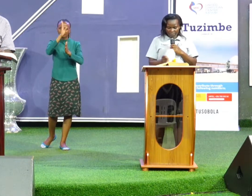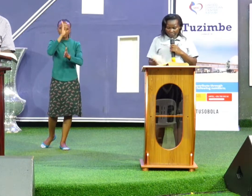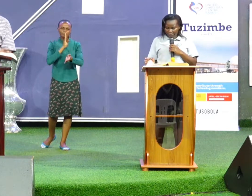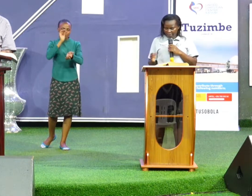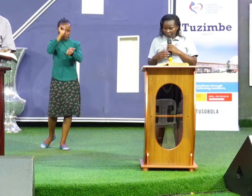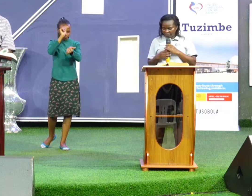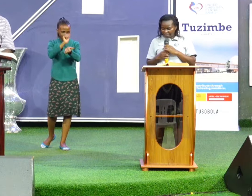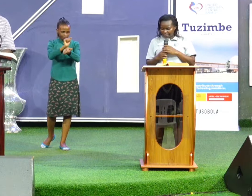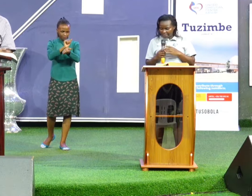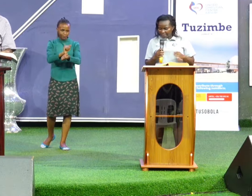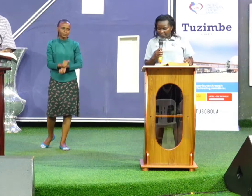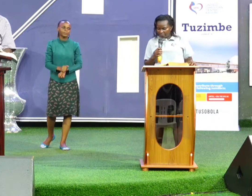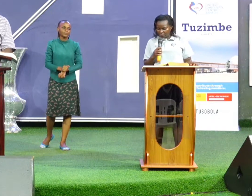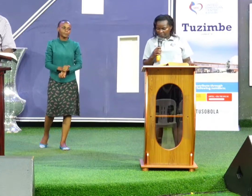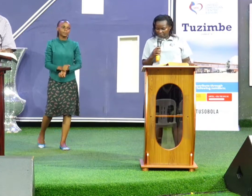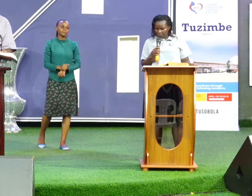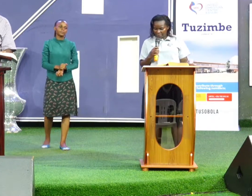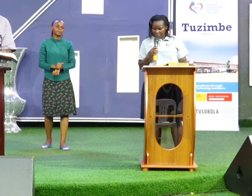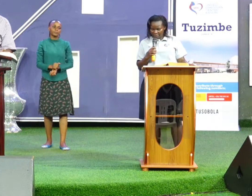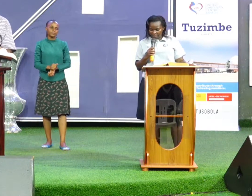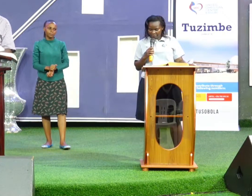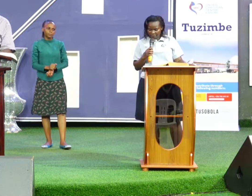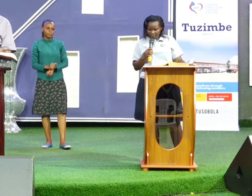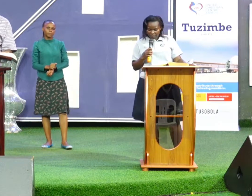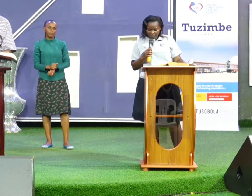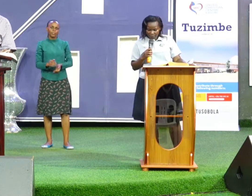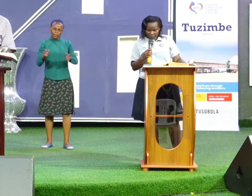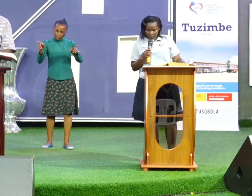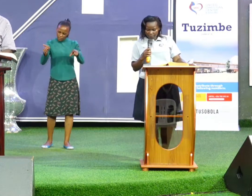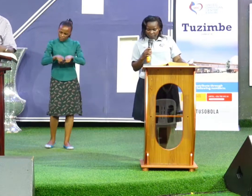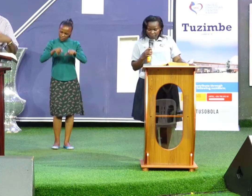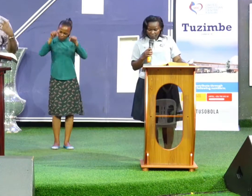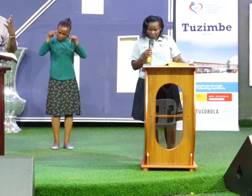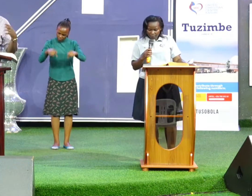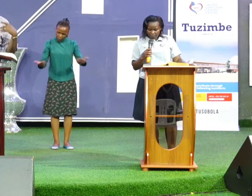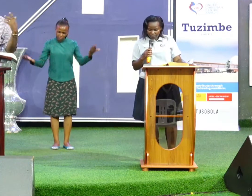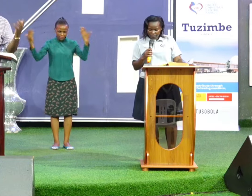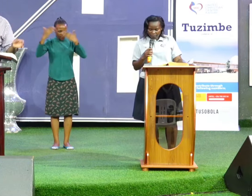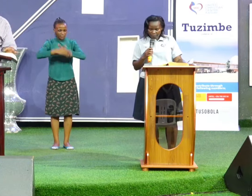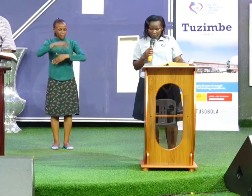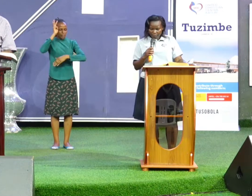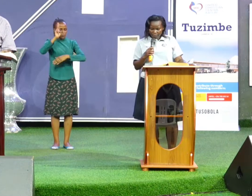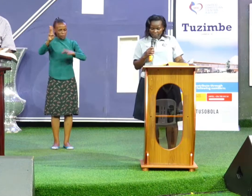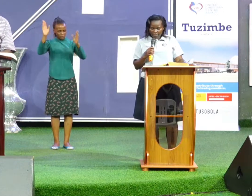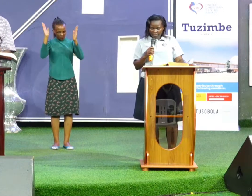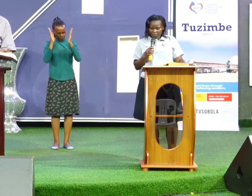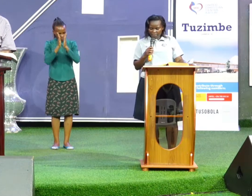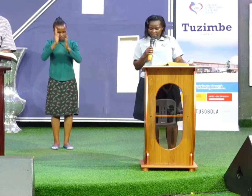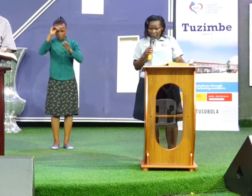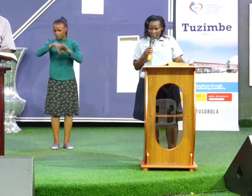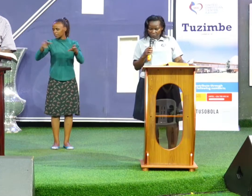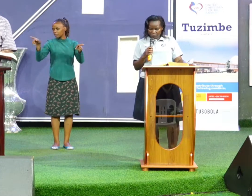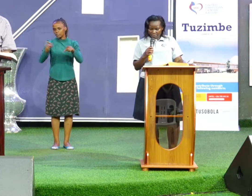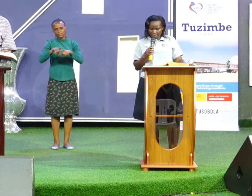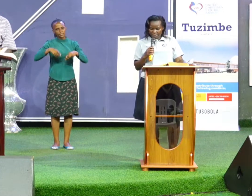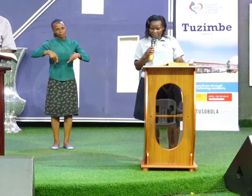Befeesemu 17 yali sala omutume Paulo gye yasaba. And tonight we are going to pray in that direction as well. Era tugenda